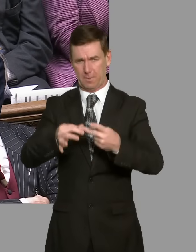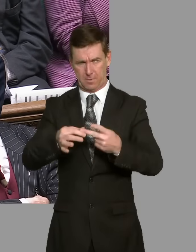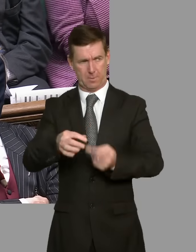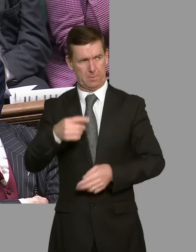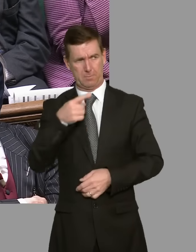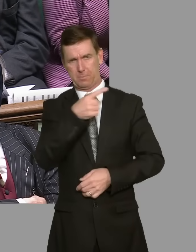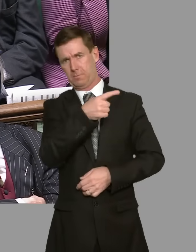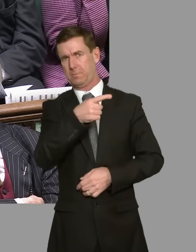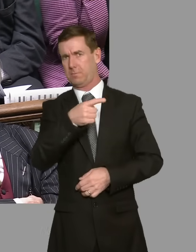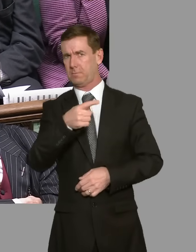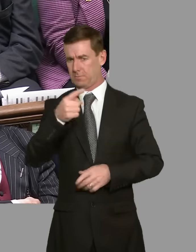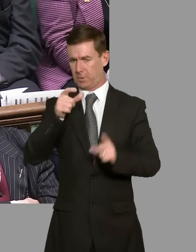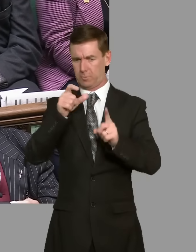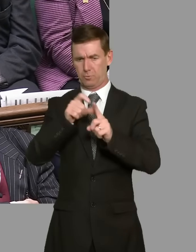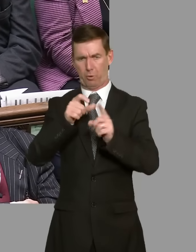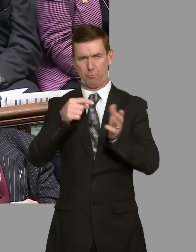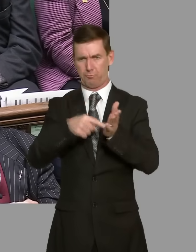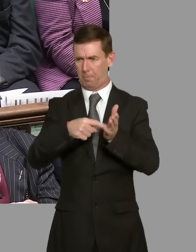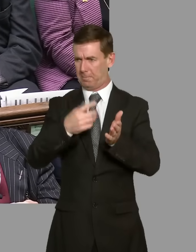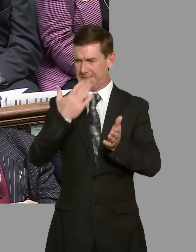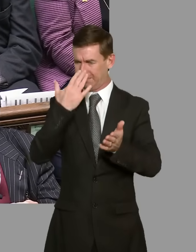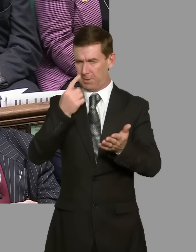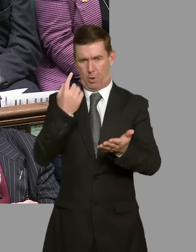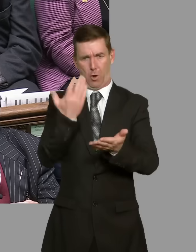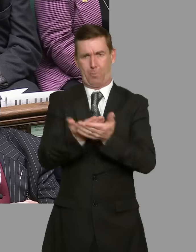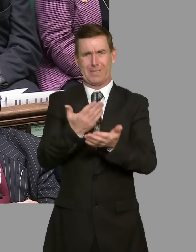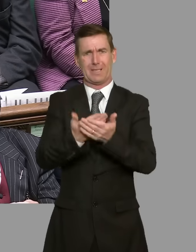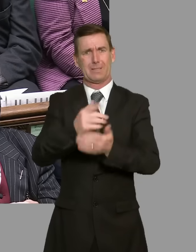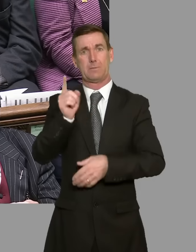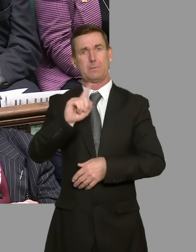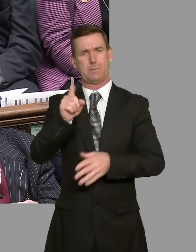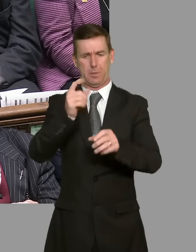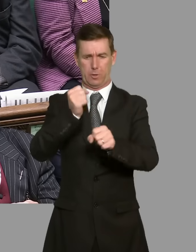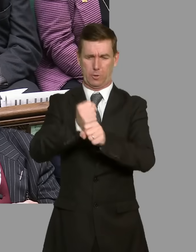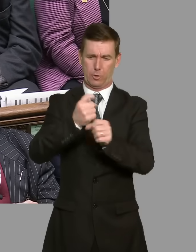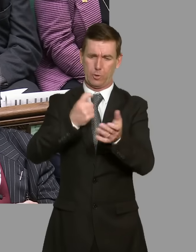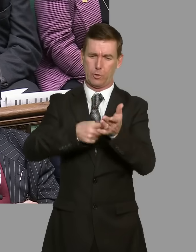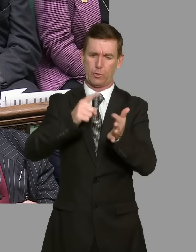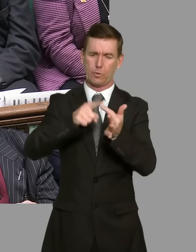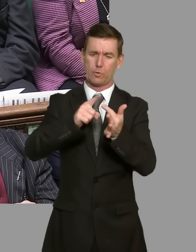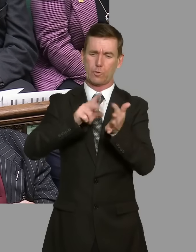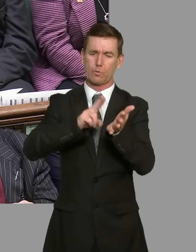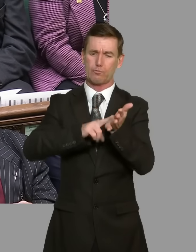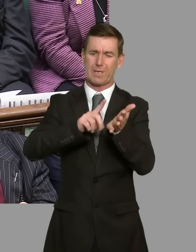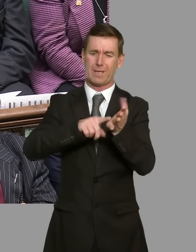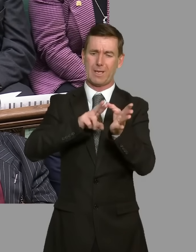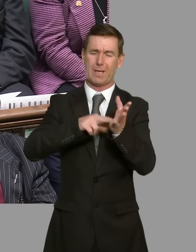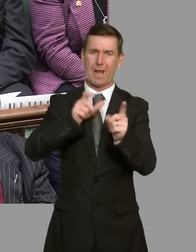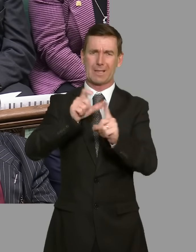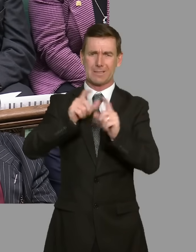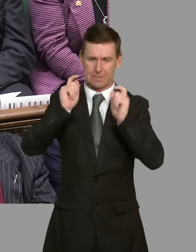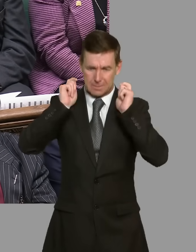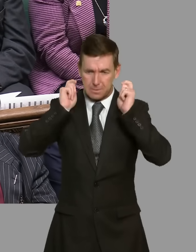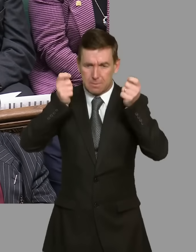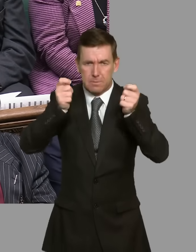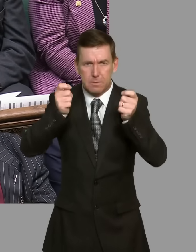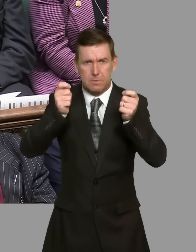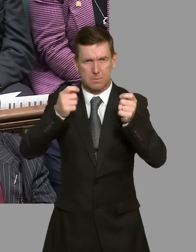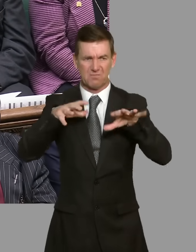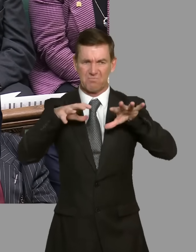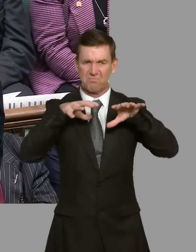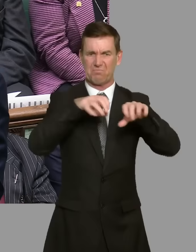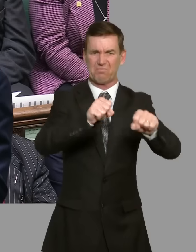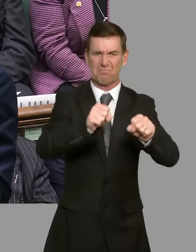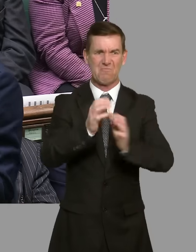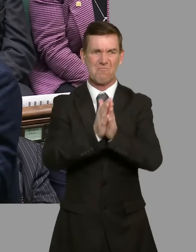Minister his backing over Trump's threats to annex Greenland, and I welcome his joint statement with other European